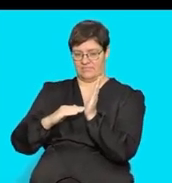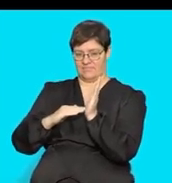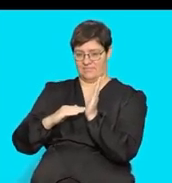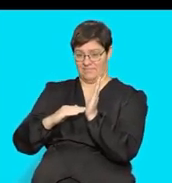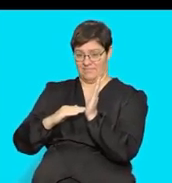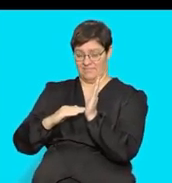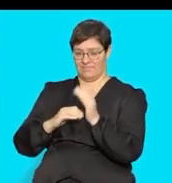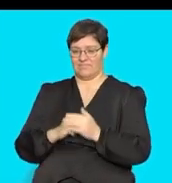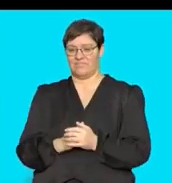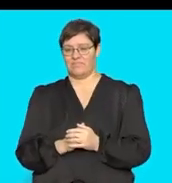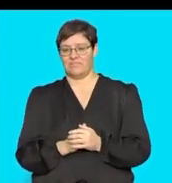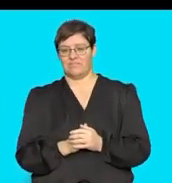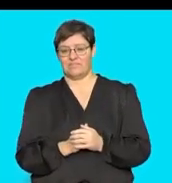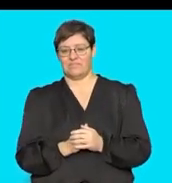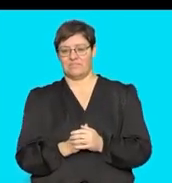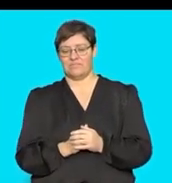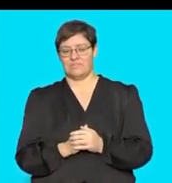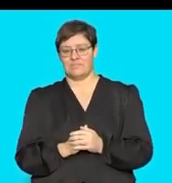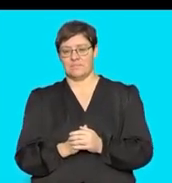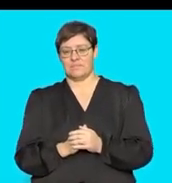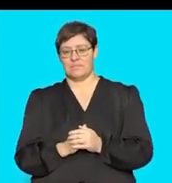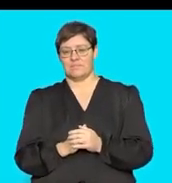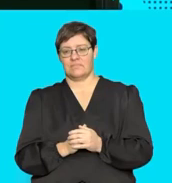an obtuse angle.